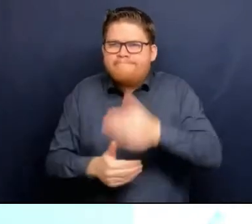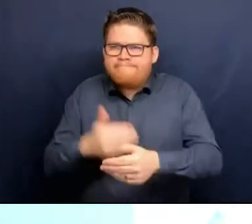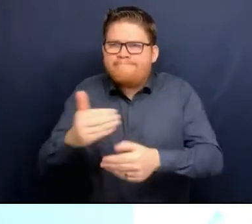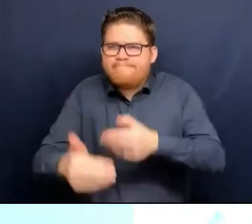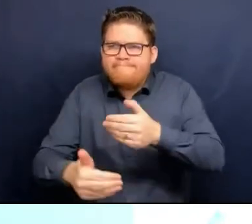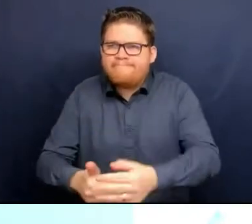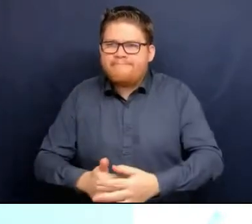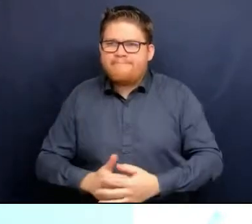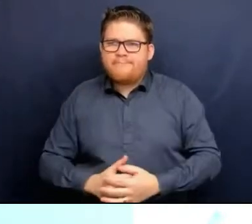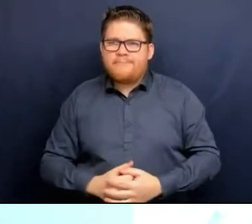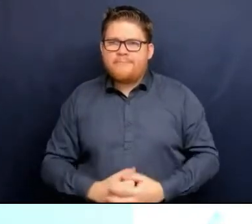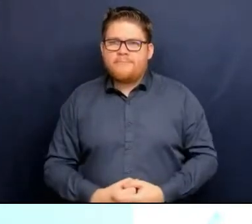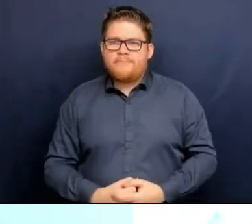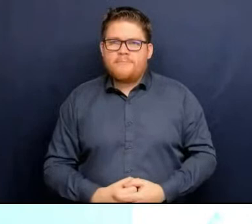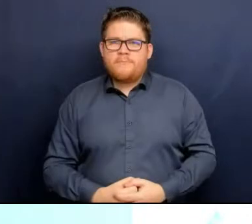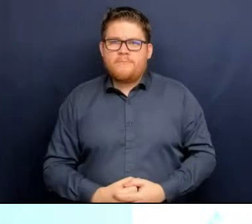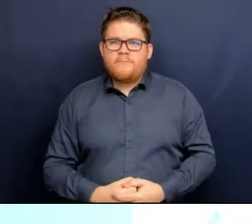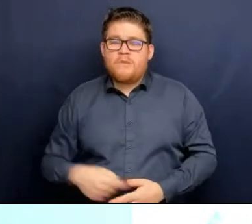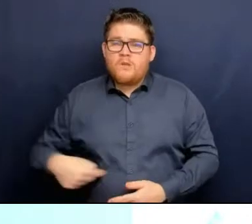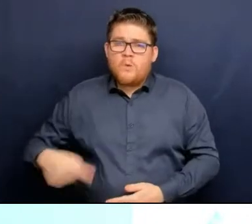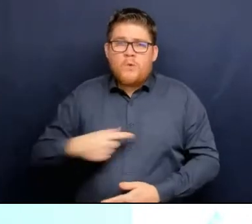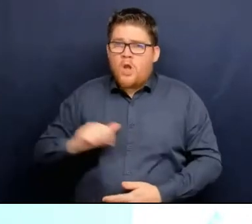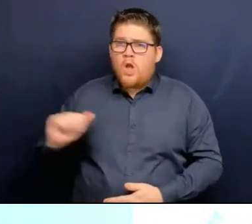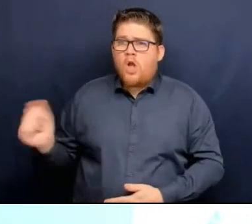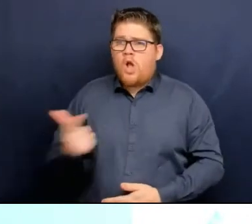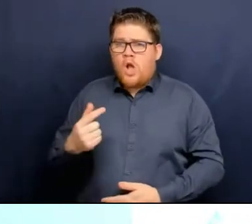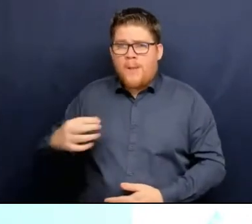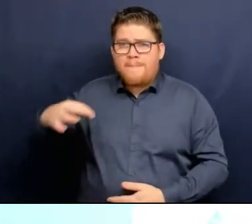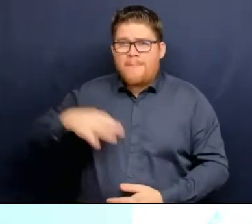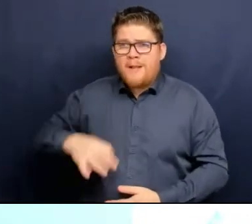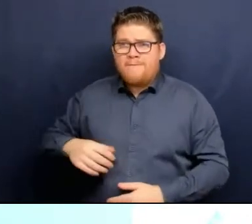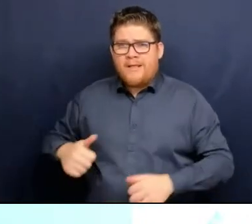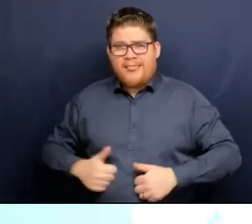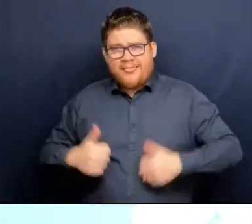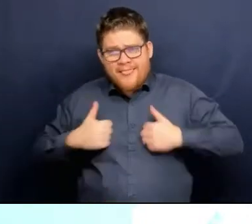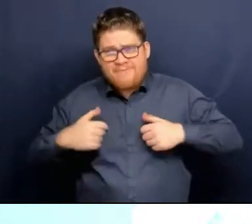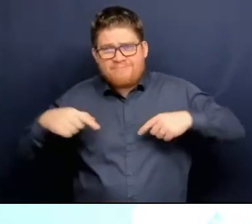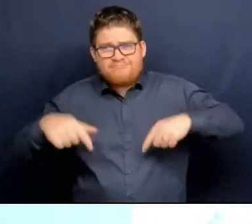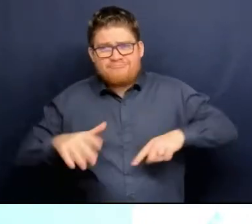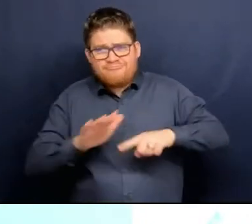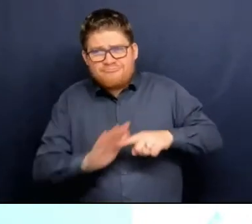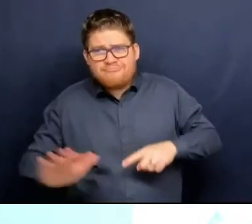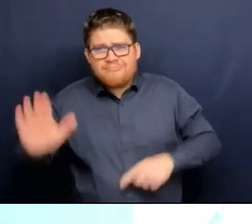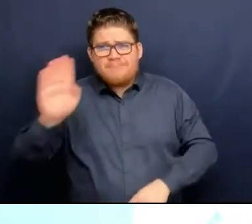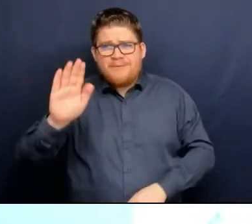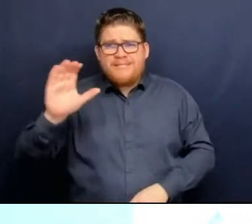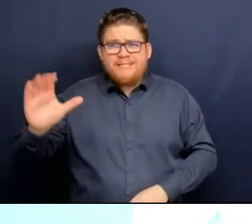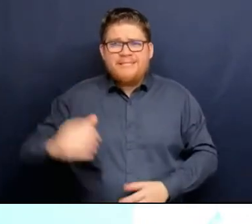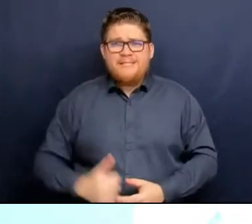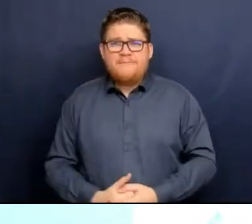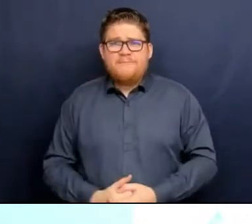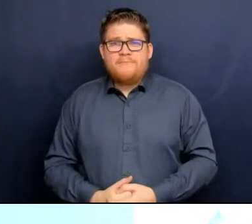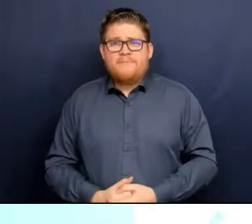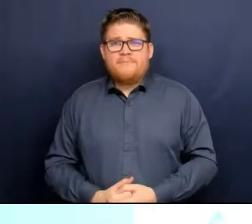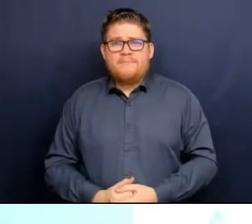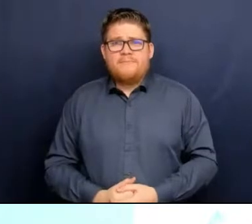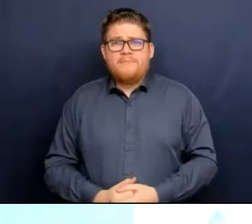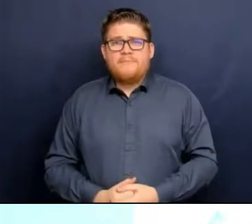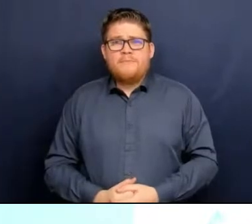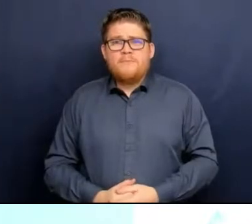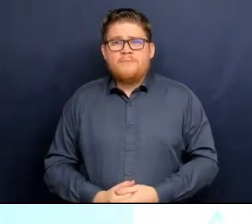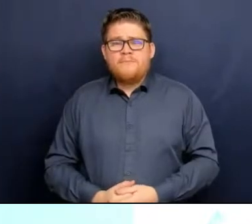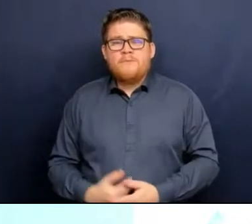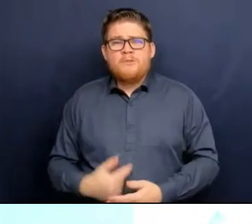all of us have of living in this spectacular place, and the talents and the unique traditions that are sprinkled around